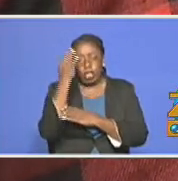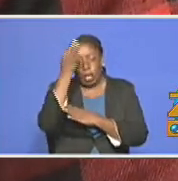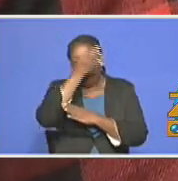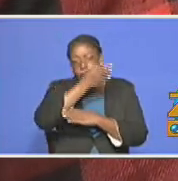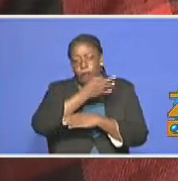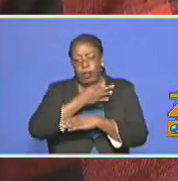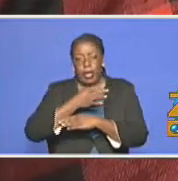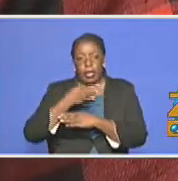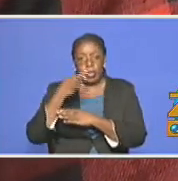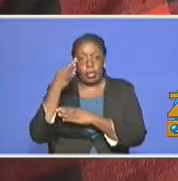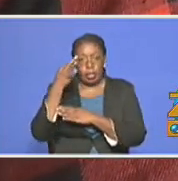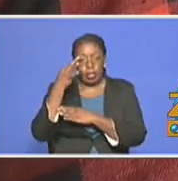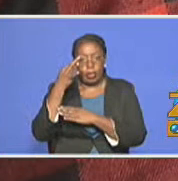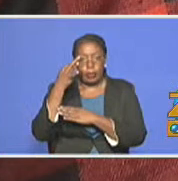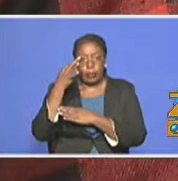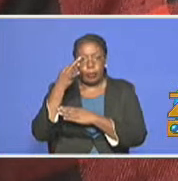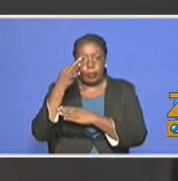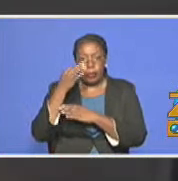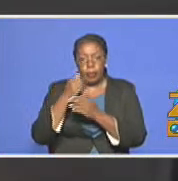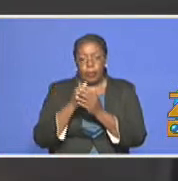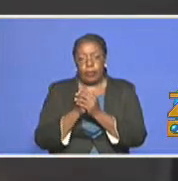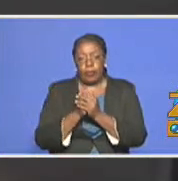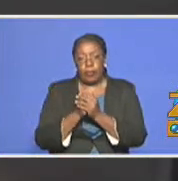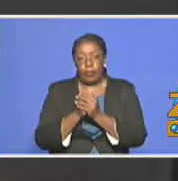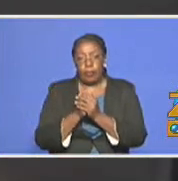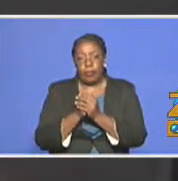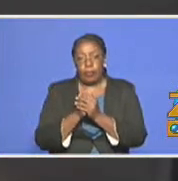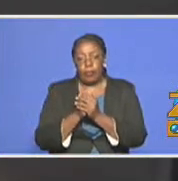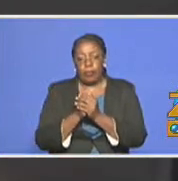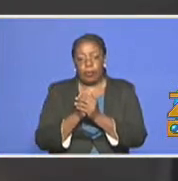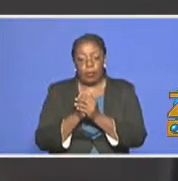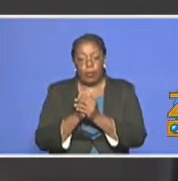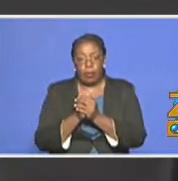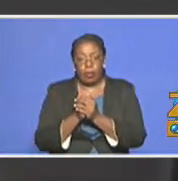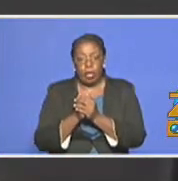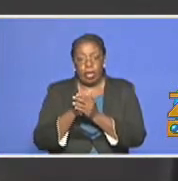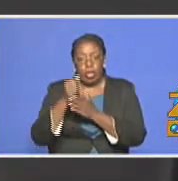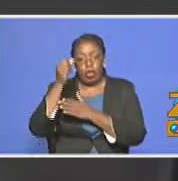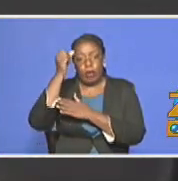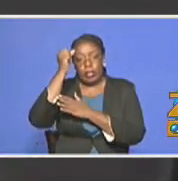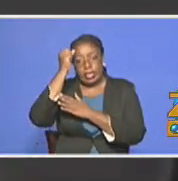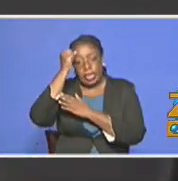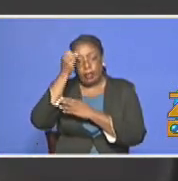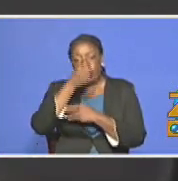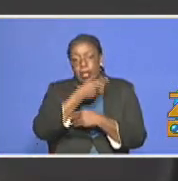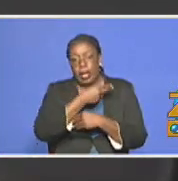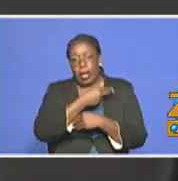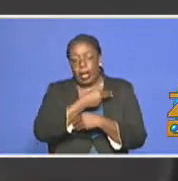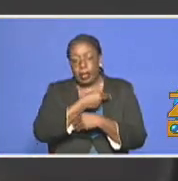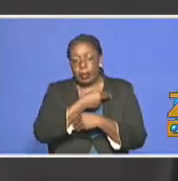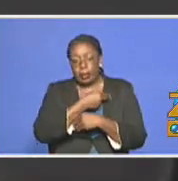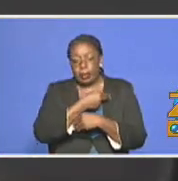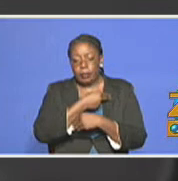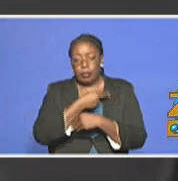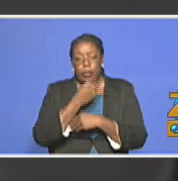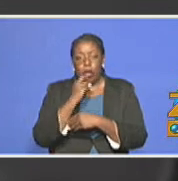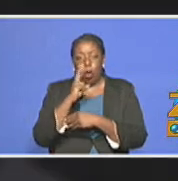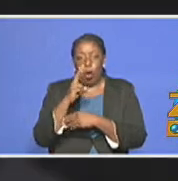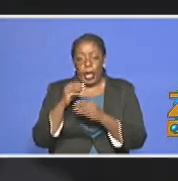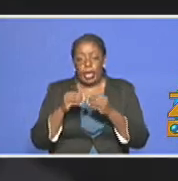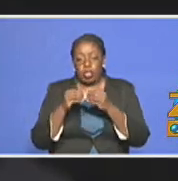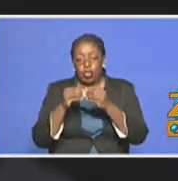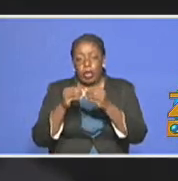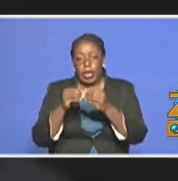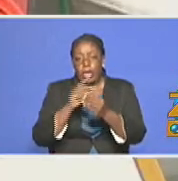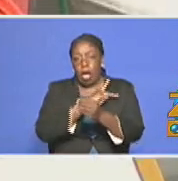a slightly receding hairline, in prison? You may know the quick-witted Stephen Hanna from his interesting takes or his extremely